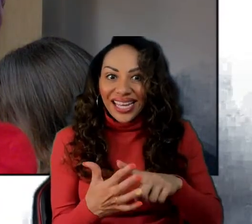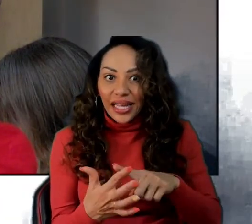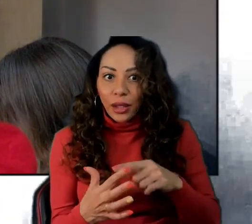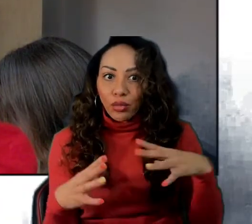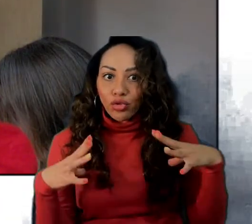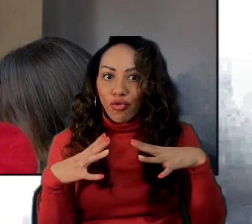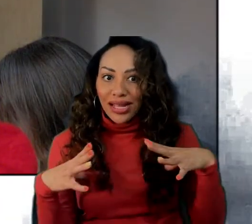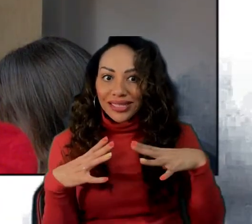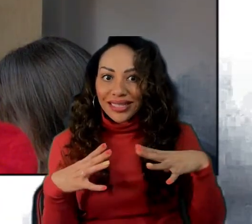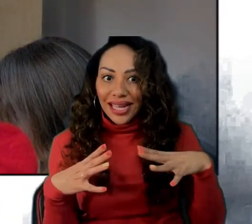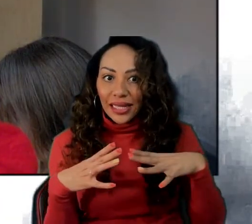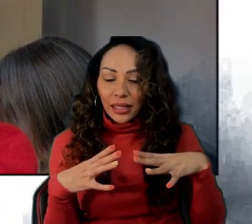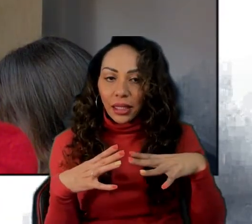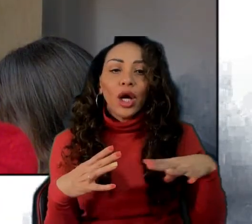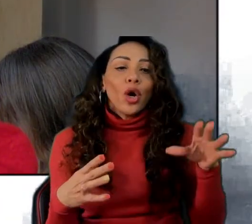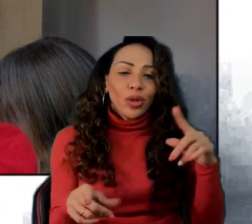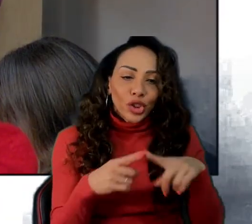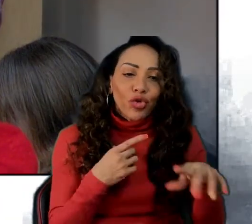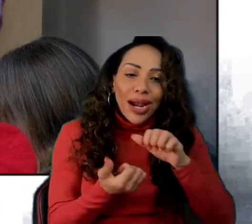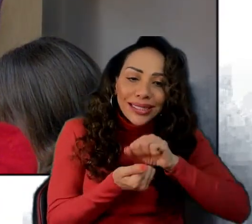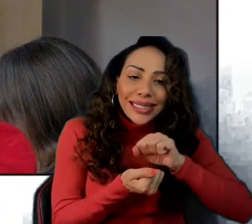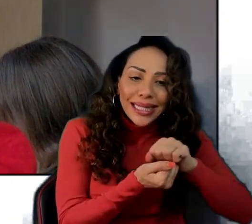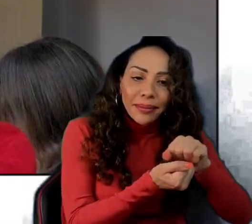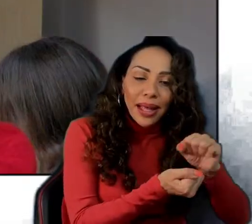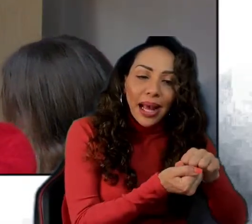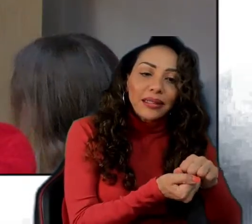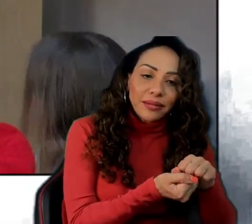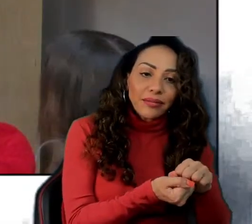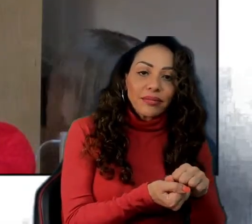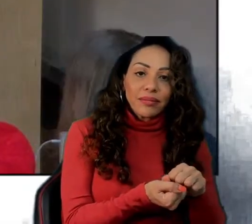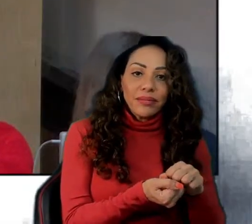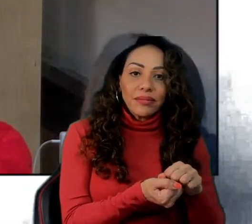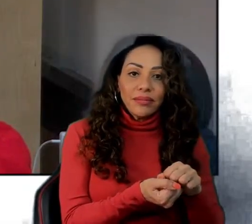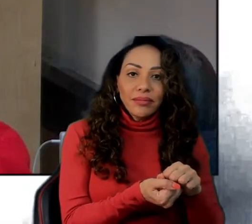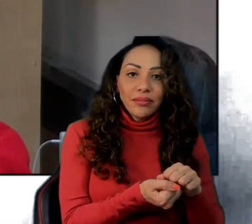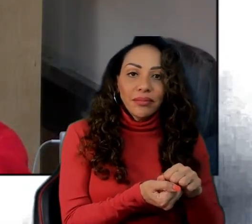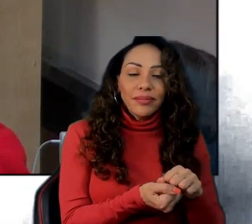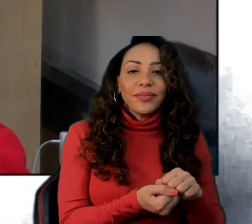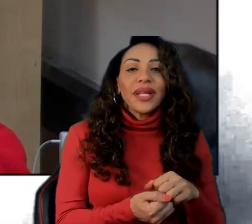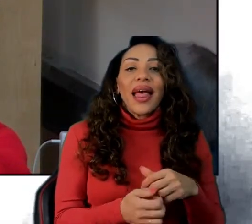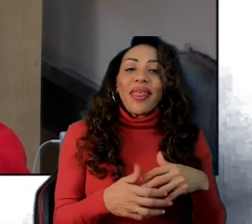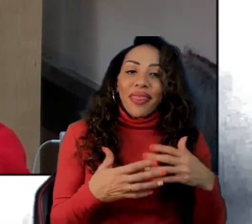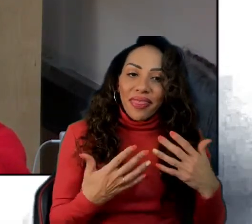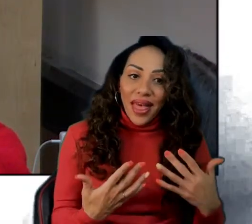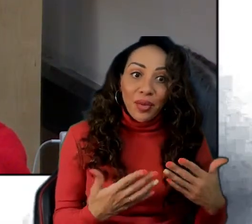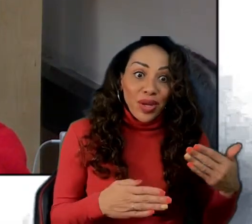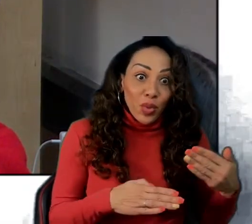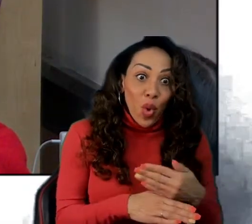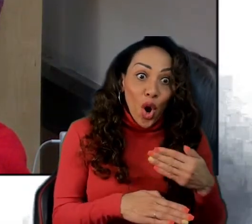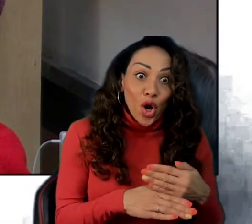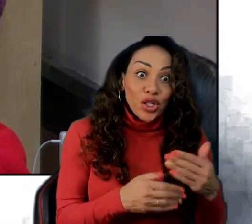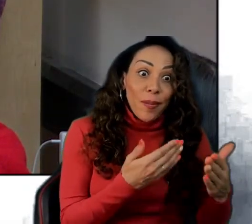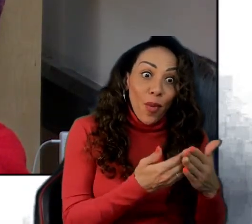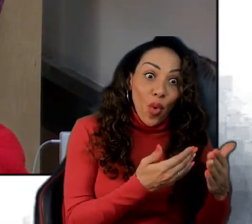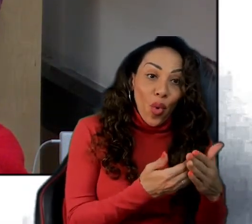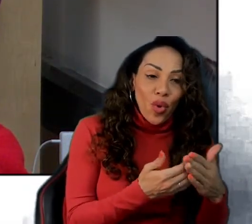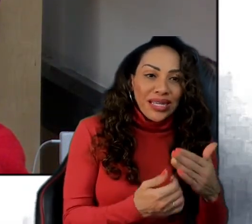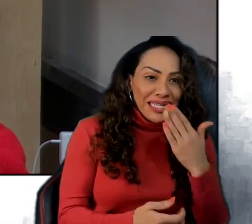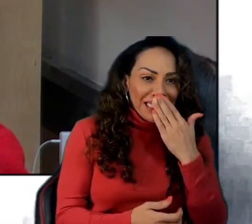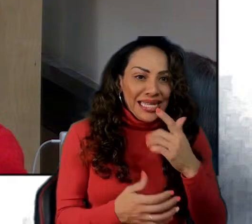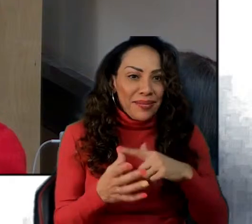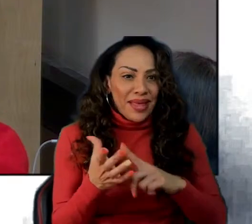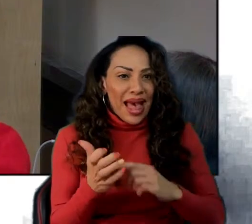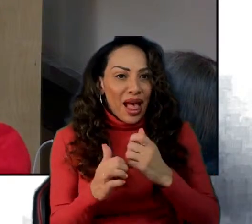this. And I think as we worked more with the algae, we became more confident, because when we started working with it, we felt it was